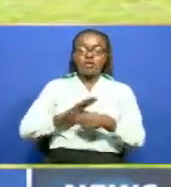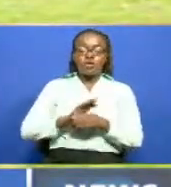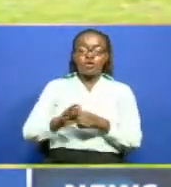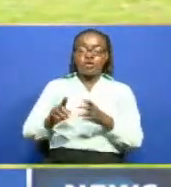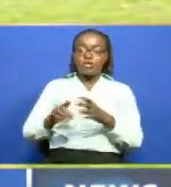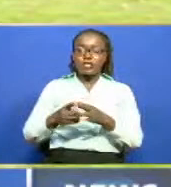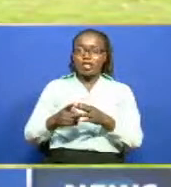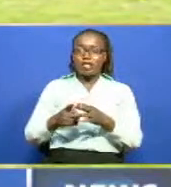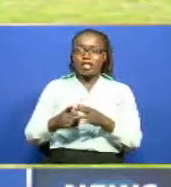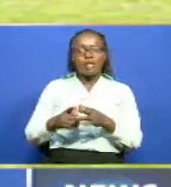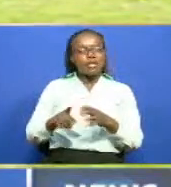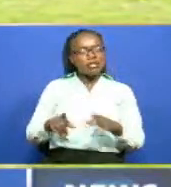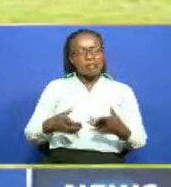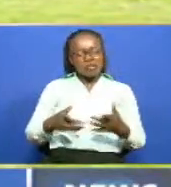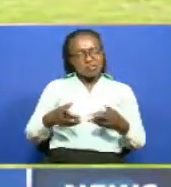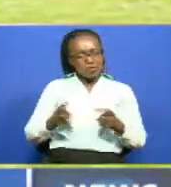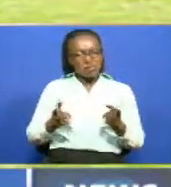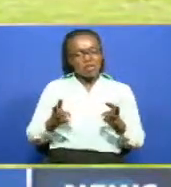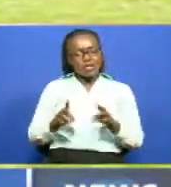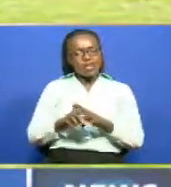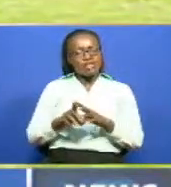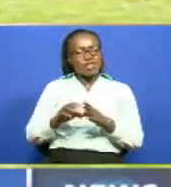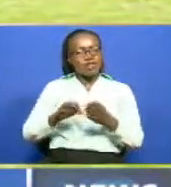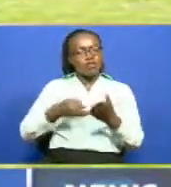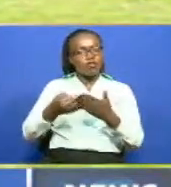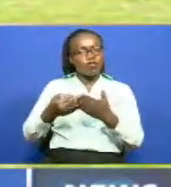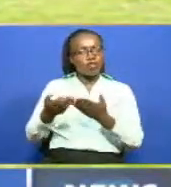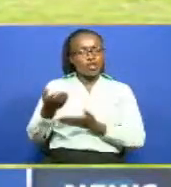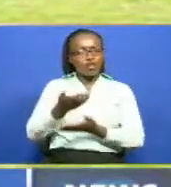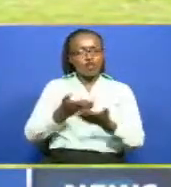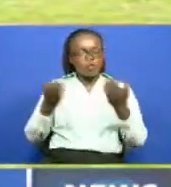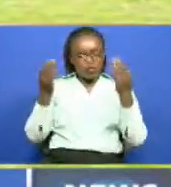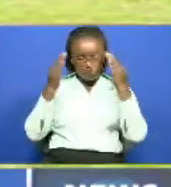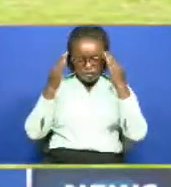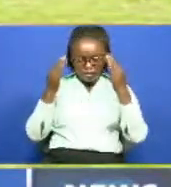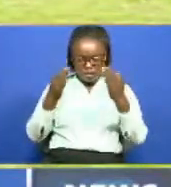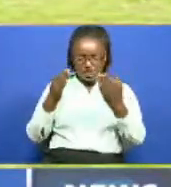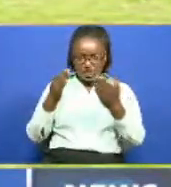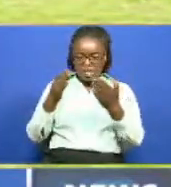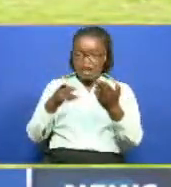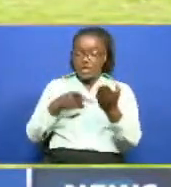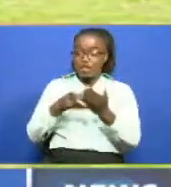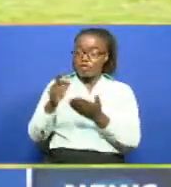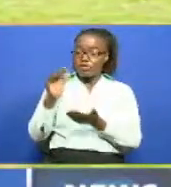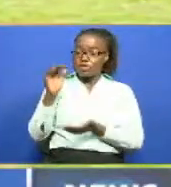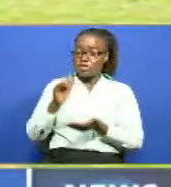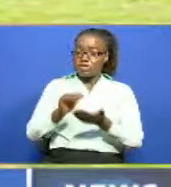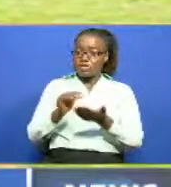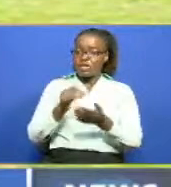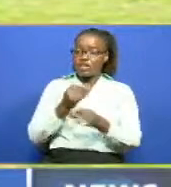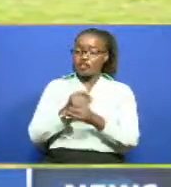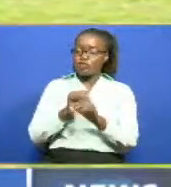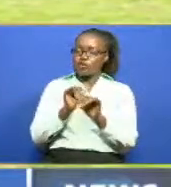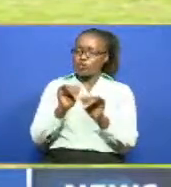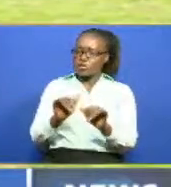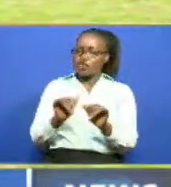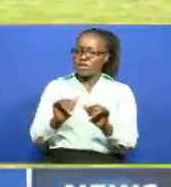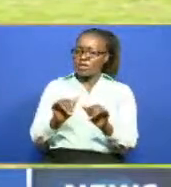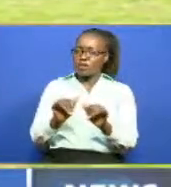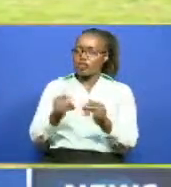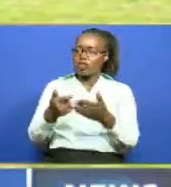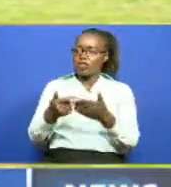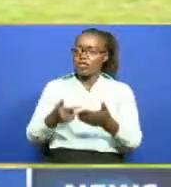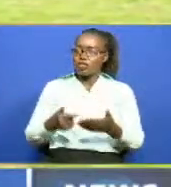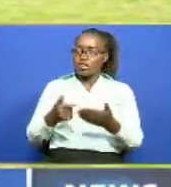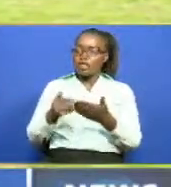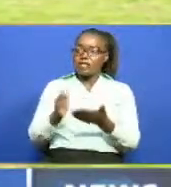into survival mode, like the whole economy really, and focus on cost reduction as well as job retention. Now, to discuss just how that sector